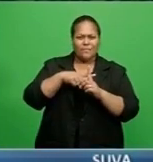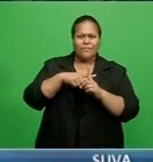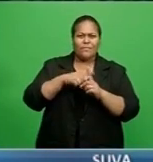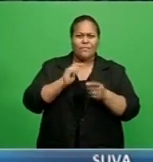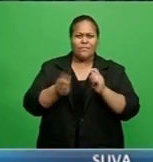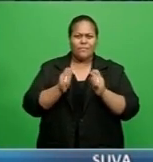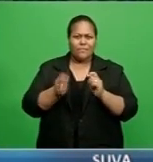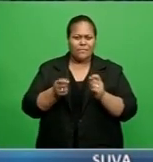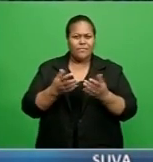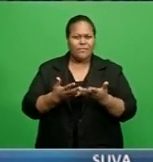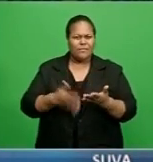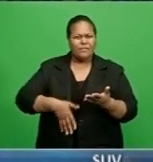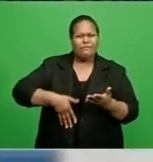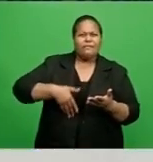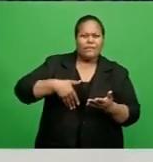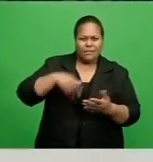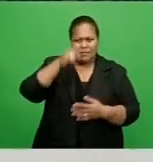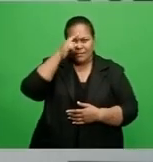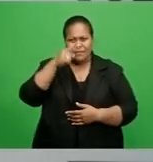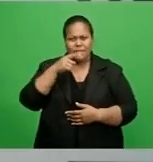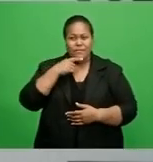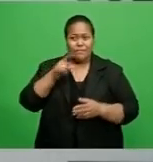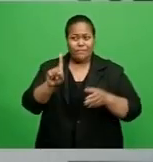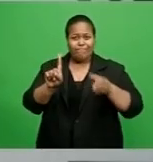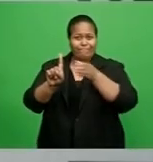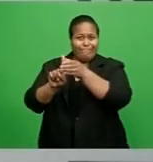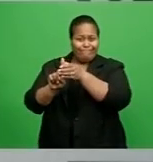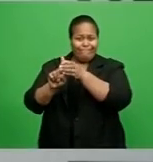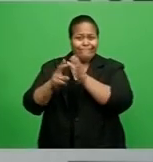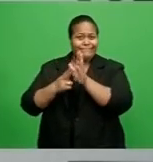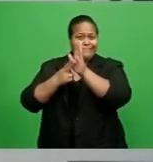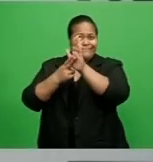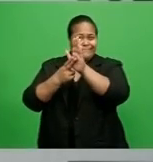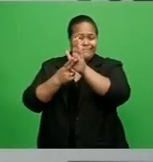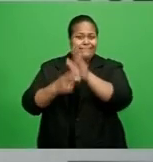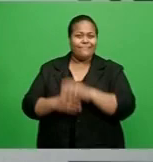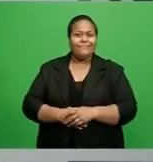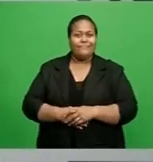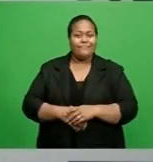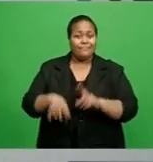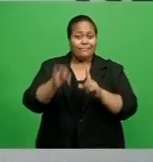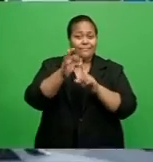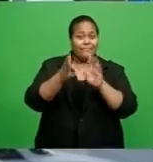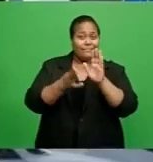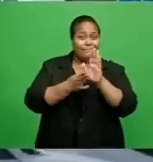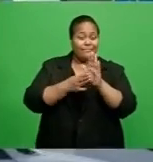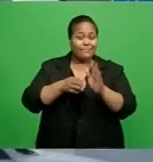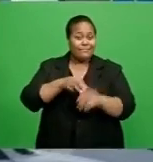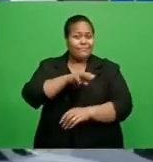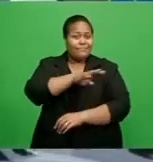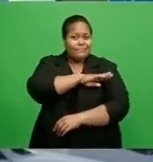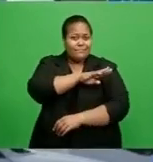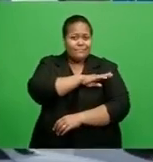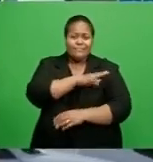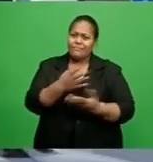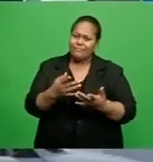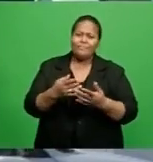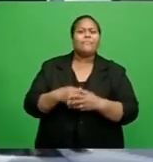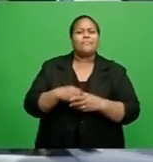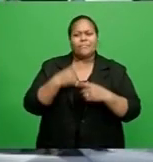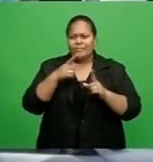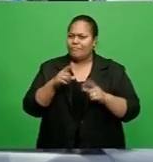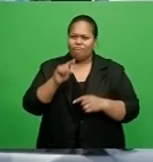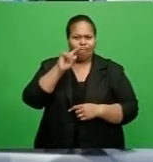in a government-designated border quarantine facility in Nadi. The Prime Minister says Fijians cannot lag when it comes to taking